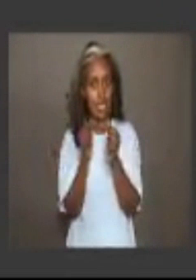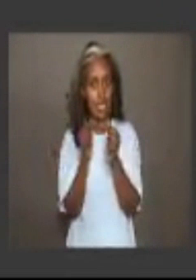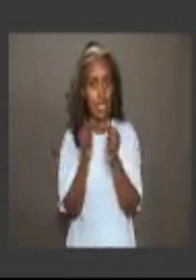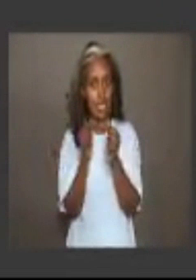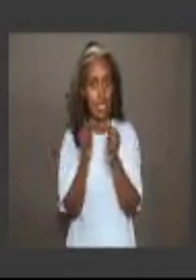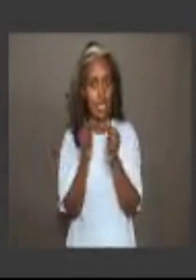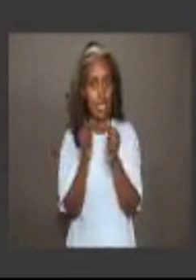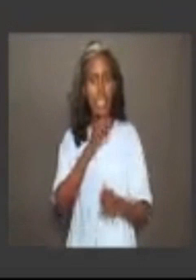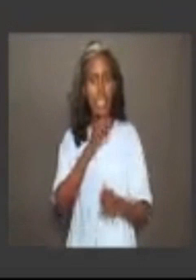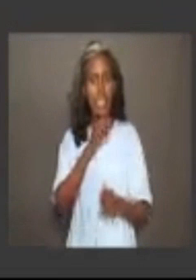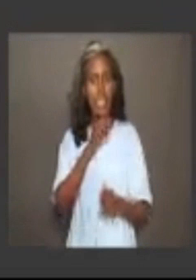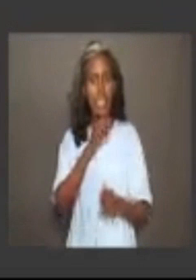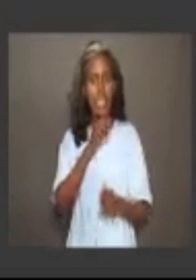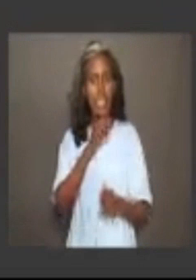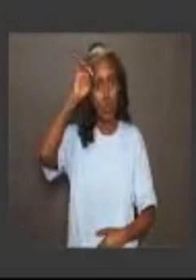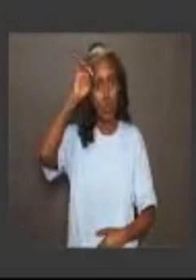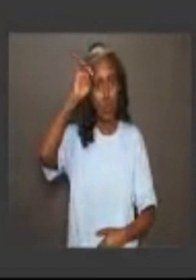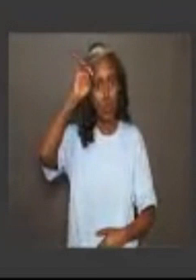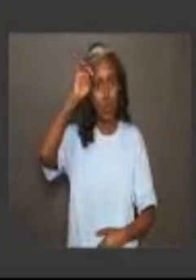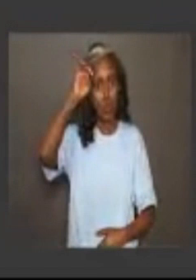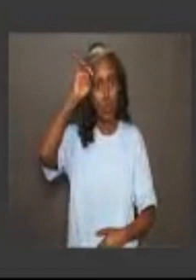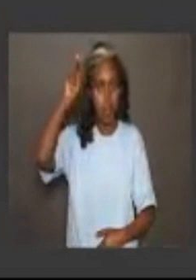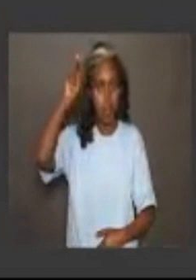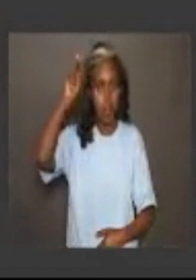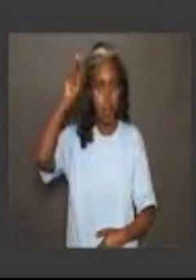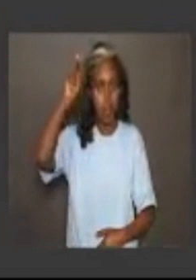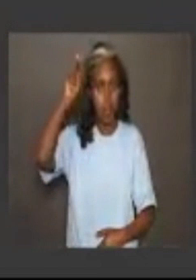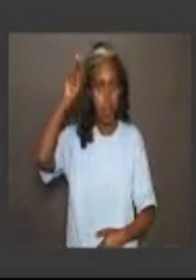power, which is 2 squared.